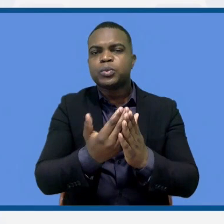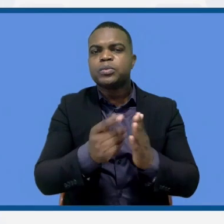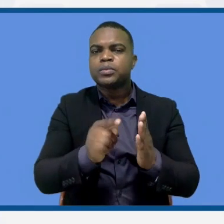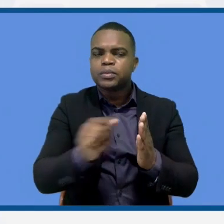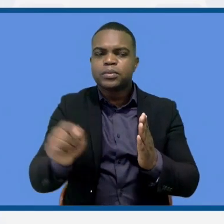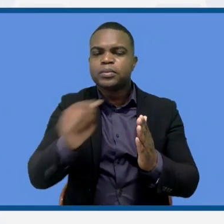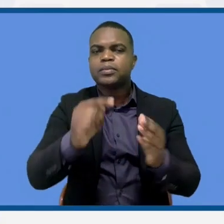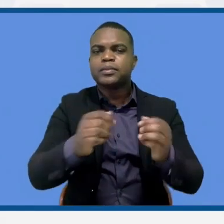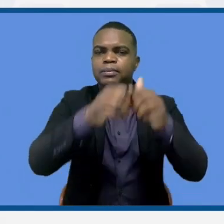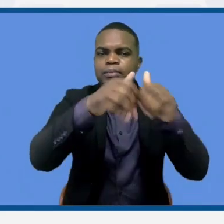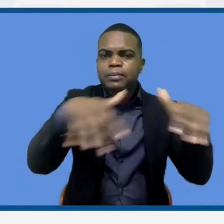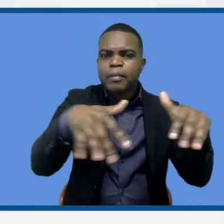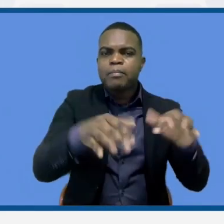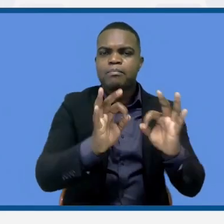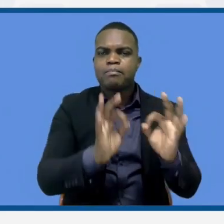on sustainability,